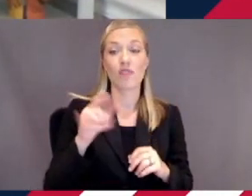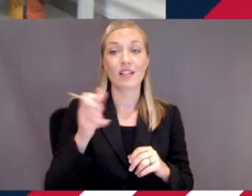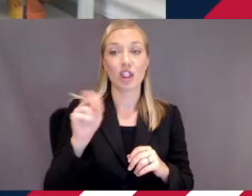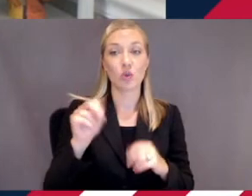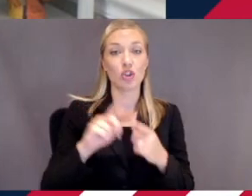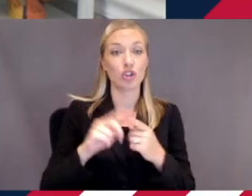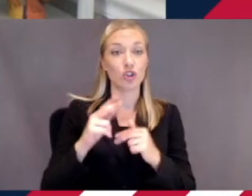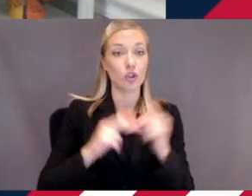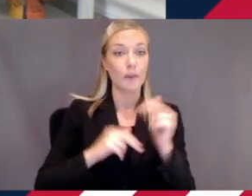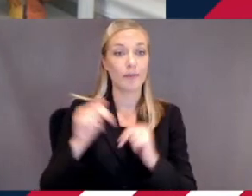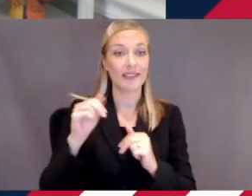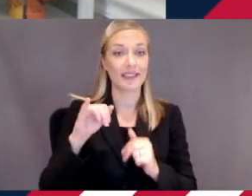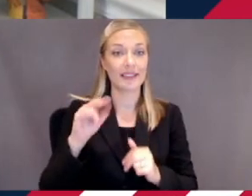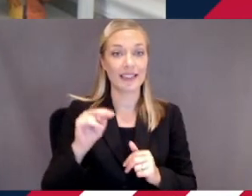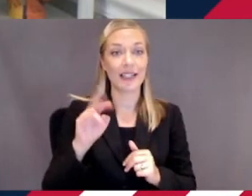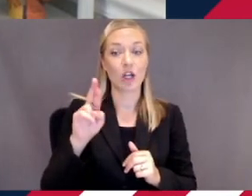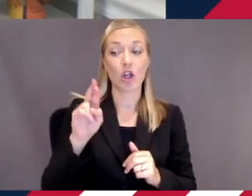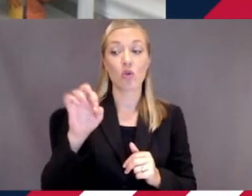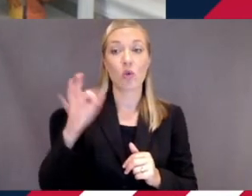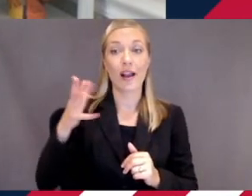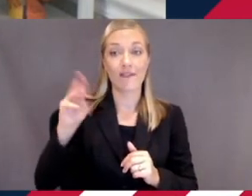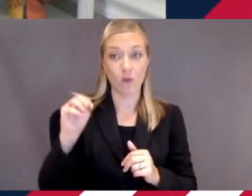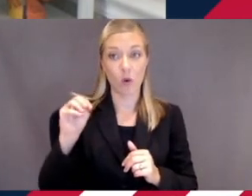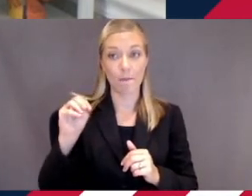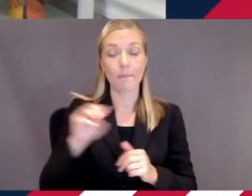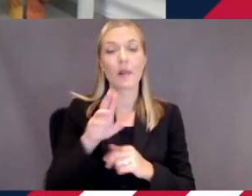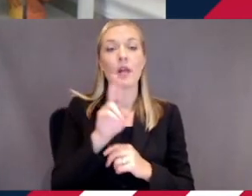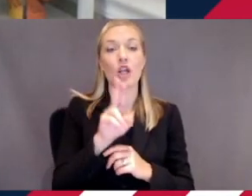2020 rules, the unity resolution.